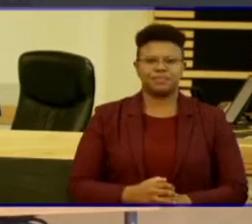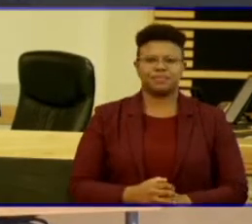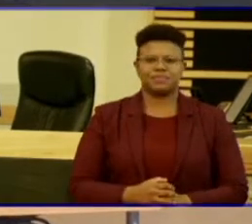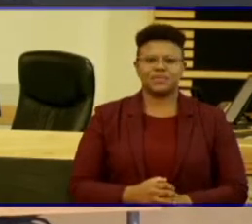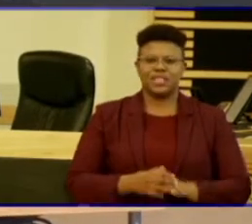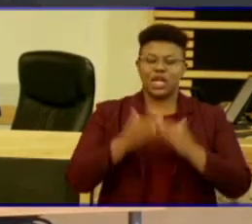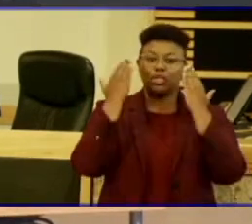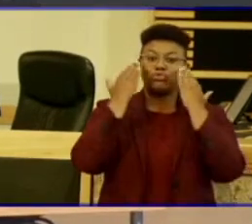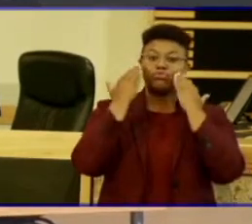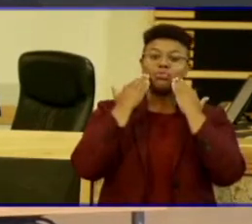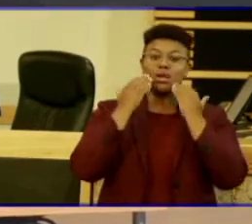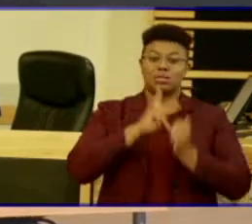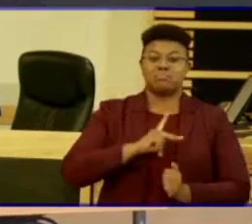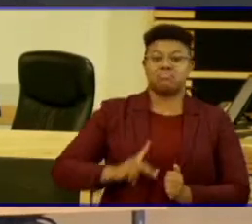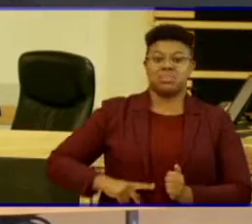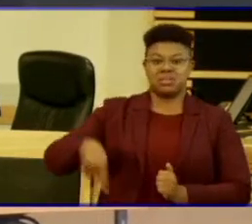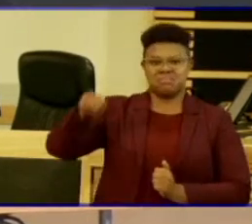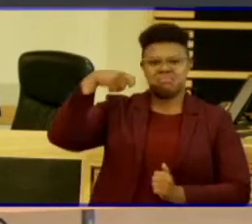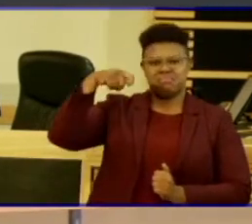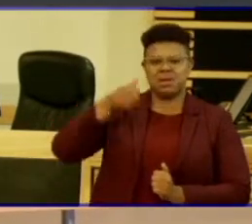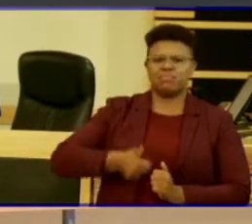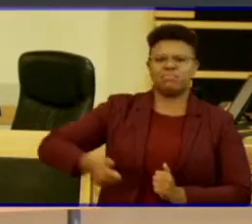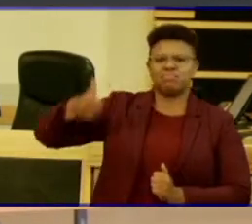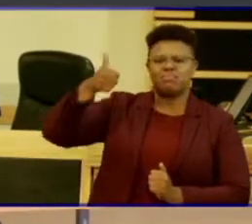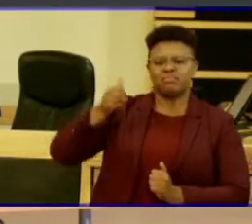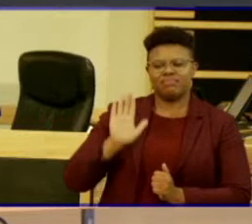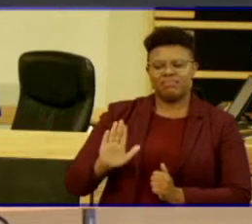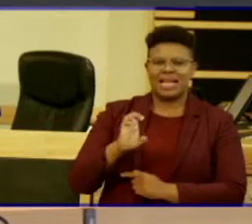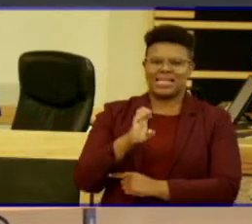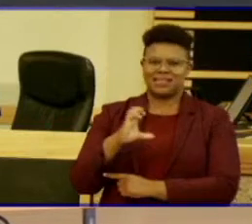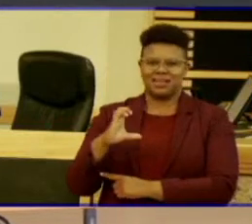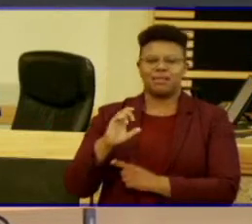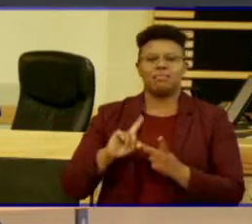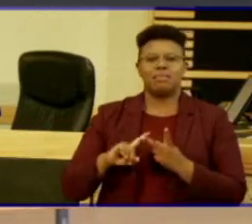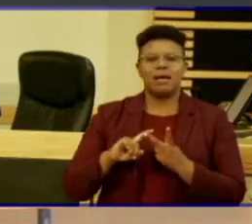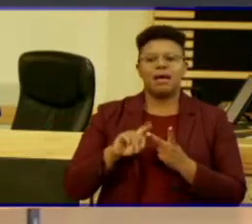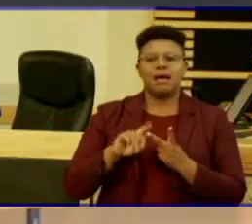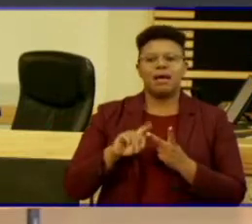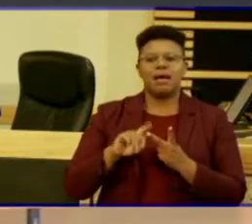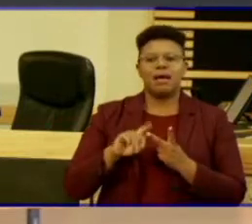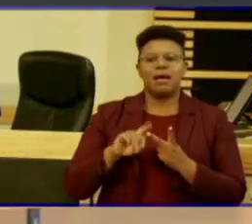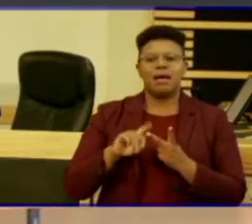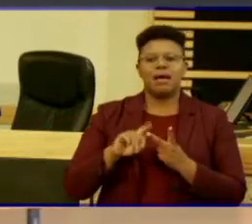Judge President of the Eastern Cape and members of Judiciary,